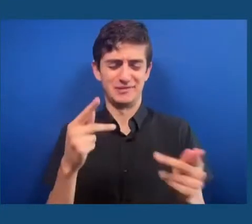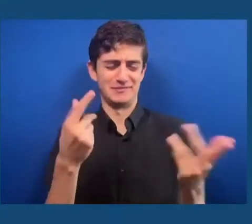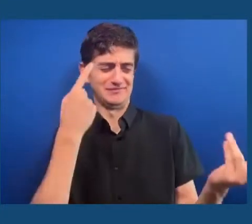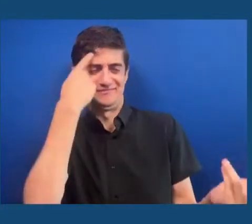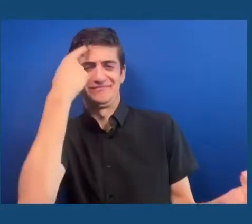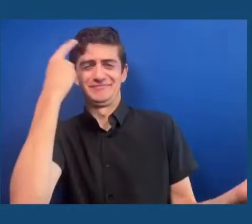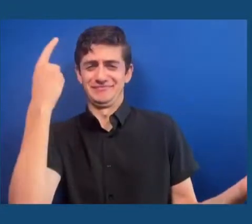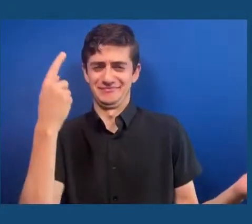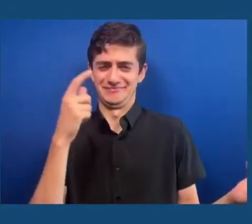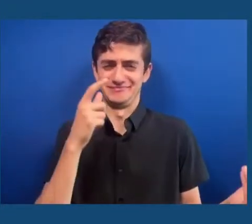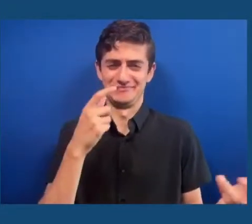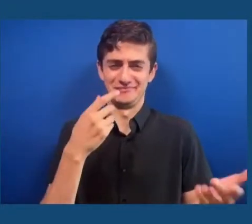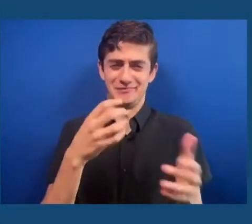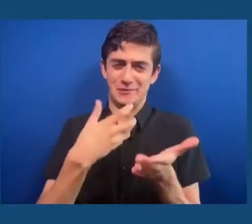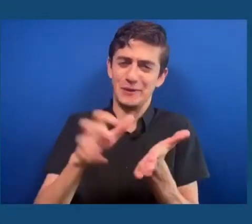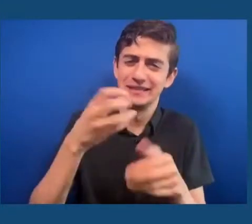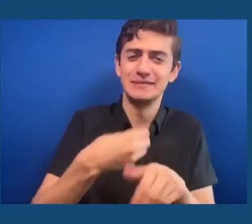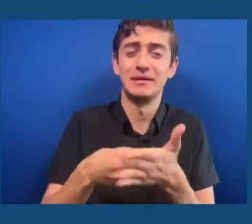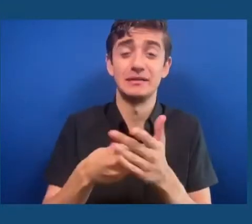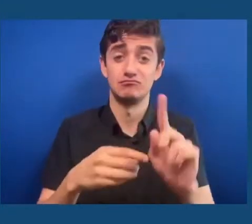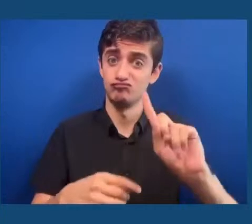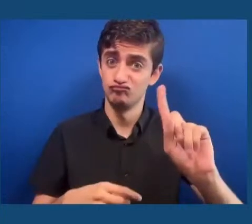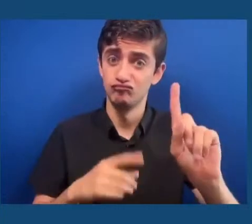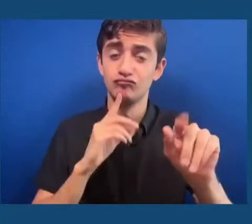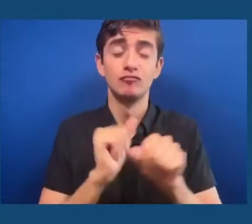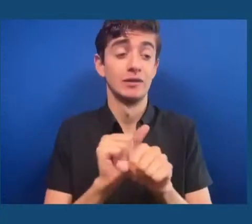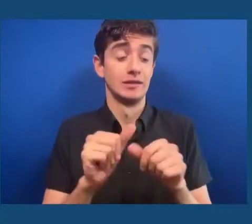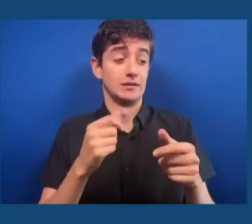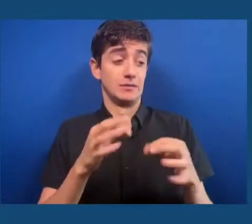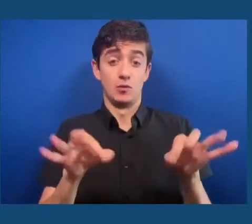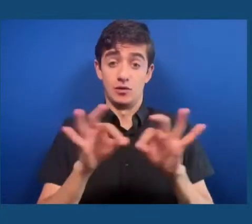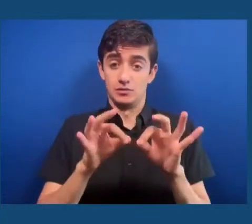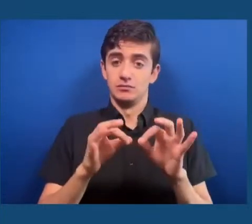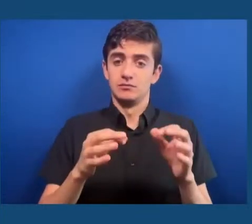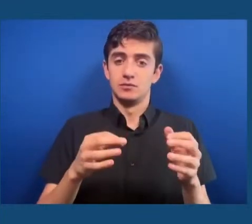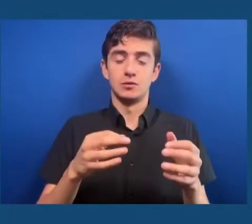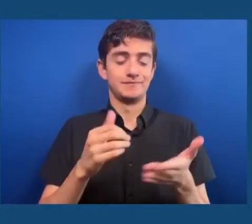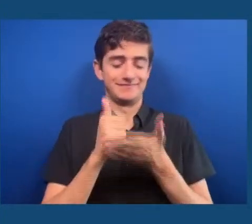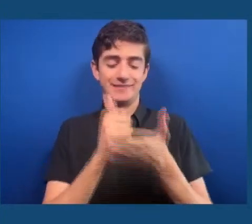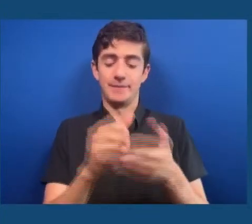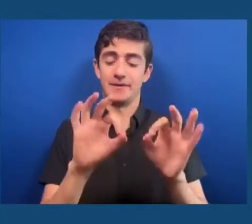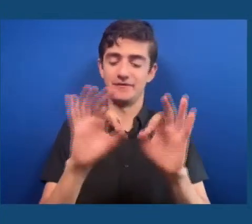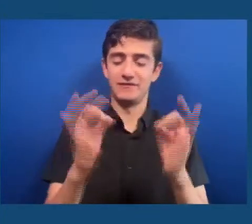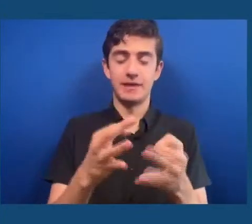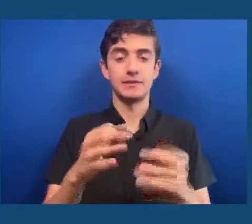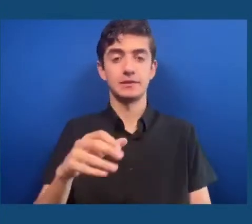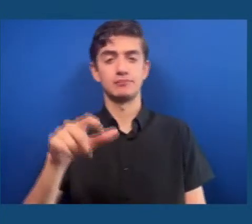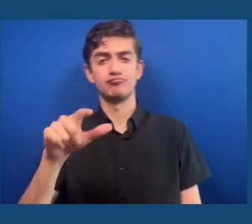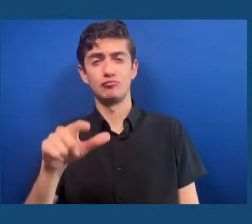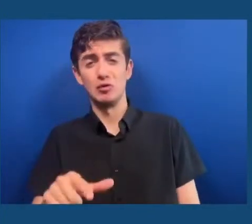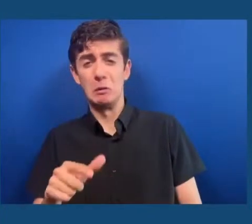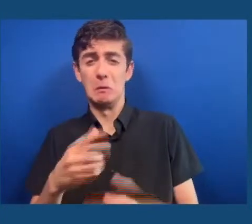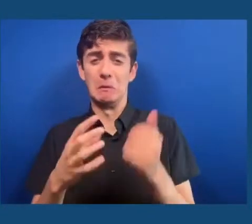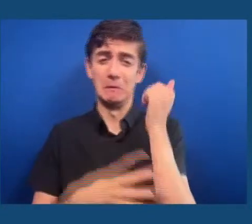Helping families, low and moderate income families who have to pay for upgrades to their homes to reduce the flood